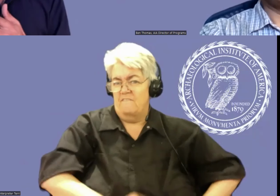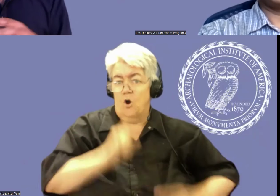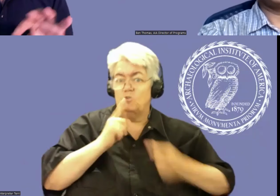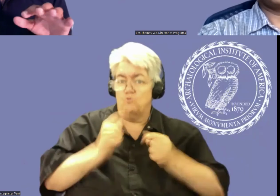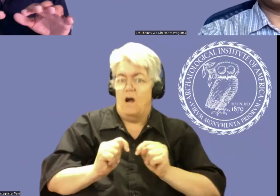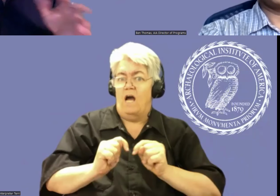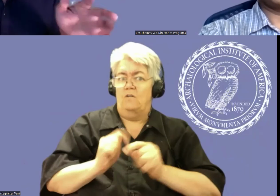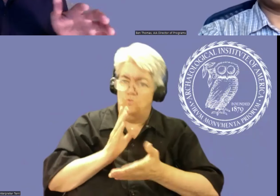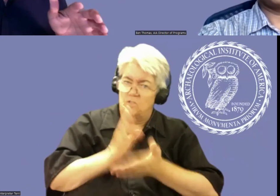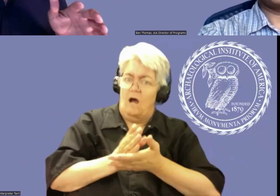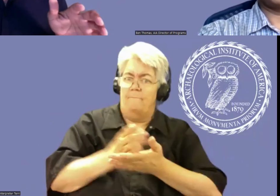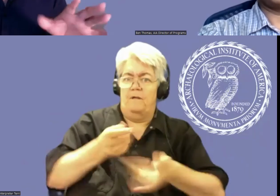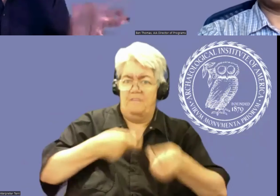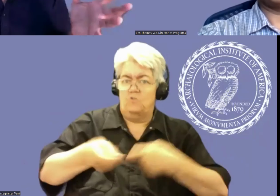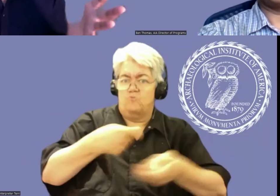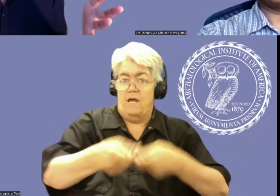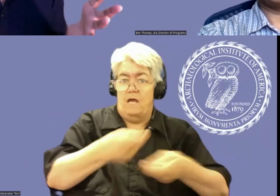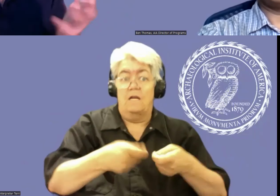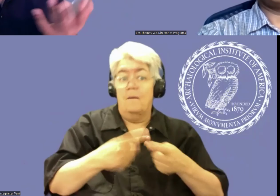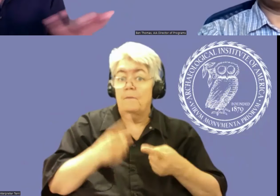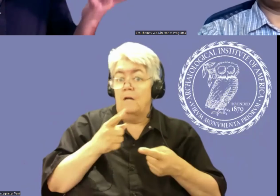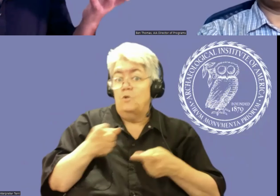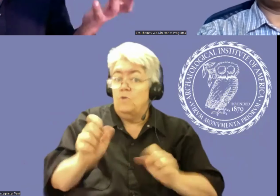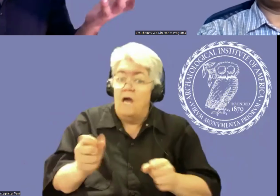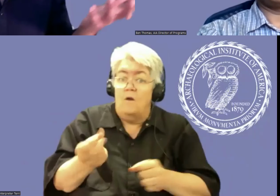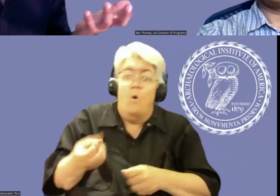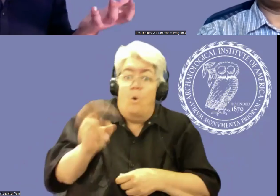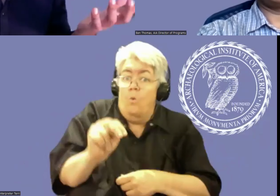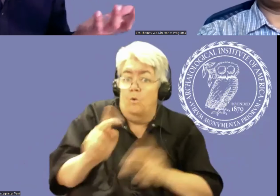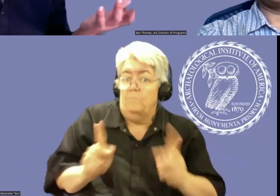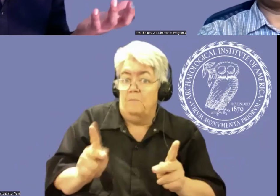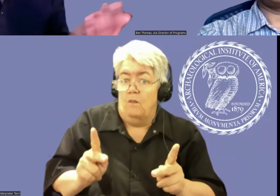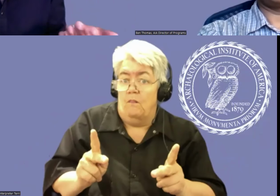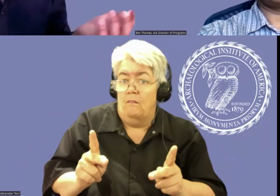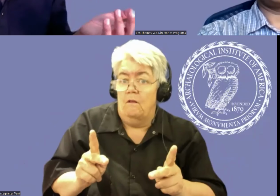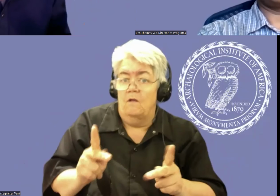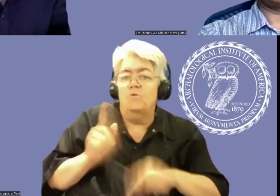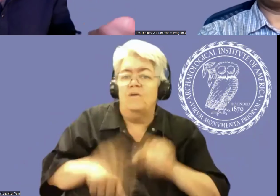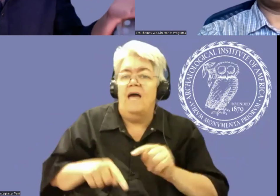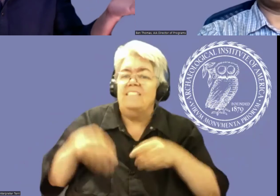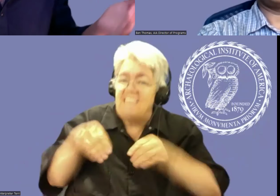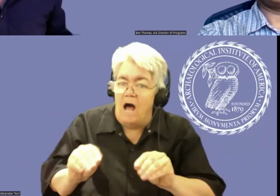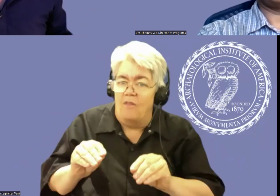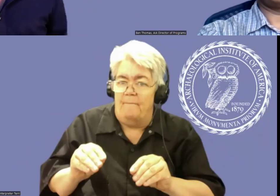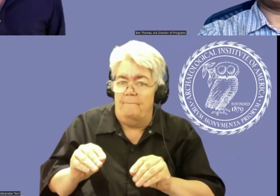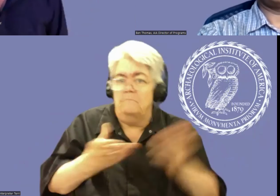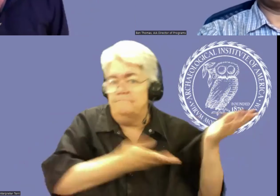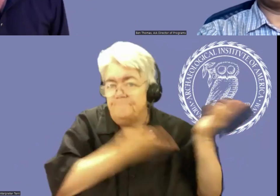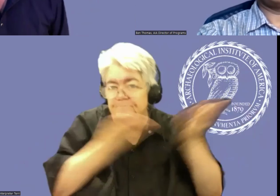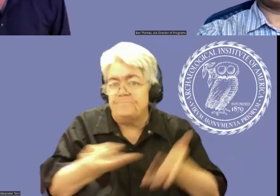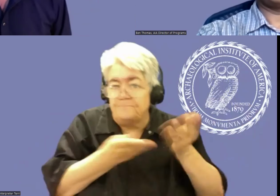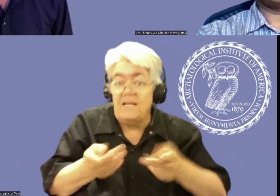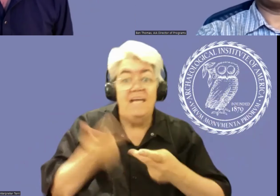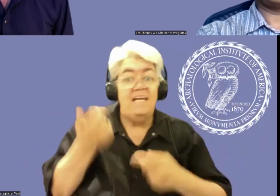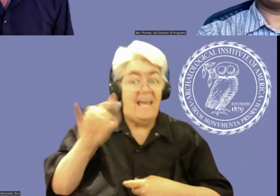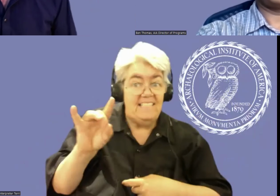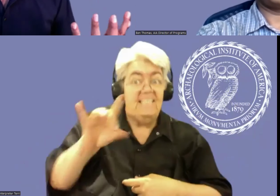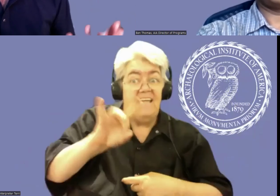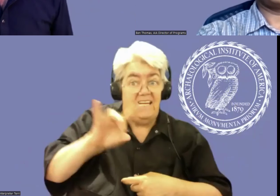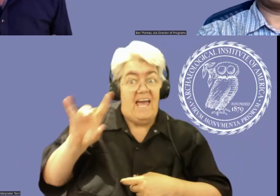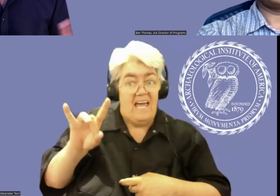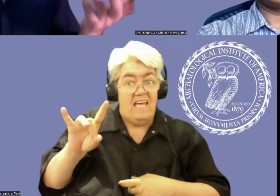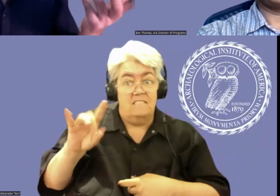trade, but it was still legal to own people. In fact, it was still legal to own slaves in 1888 in, in, um,